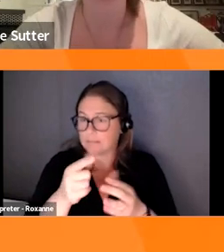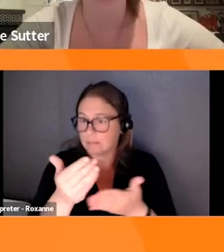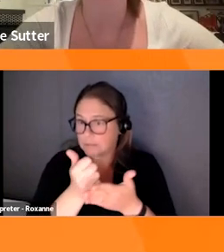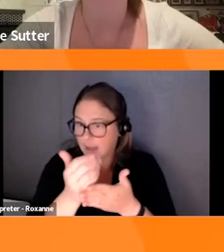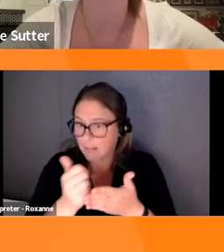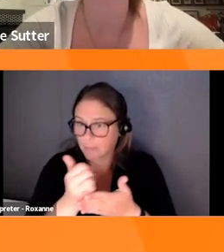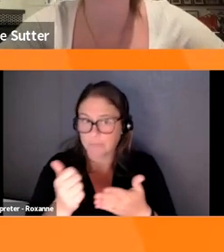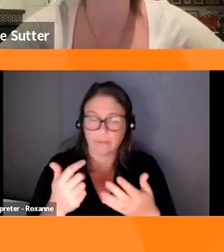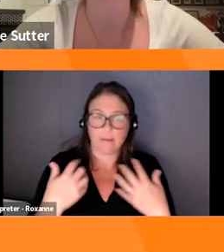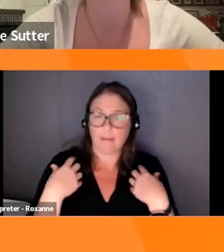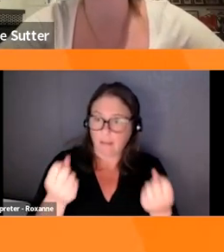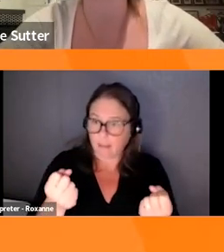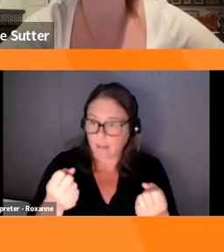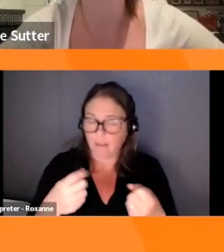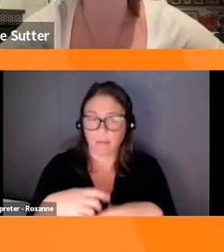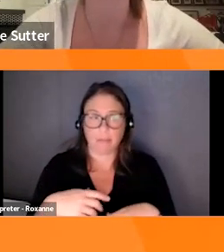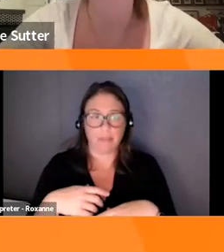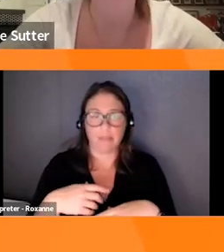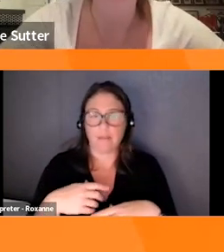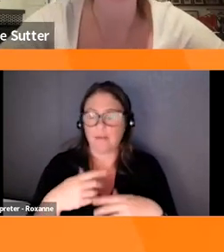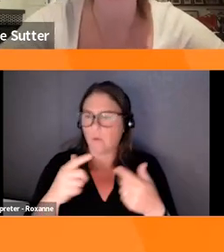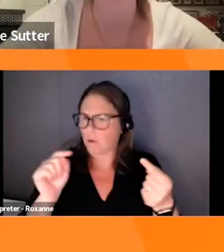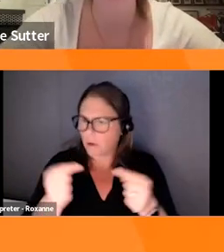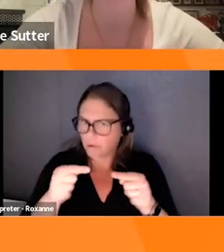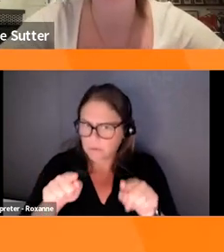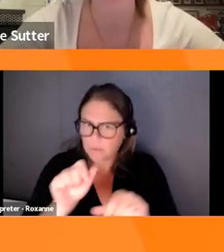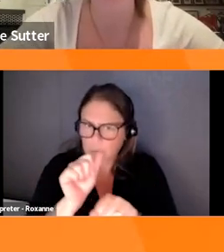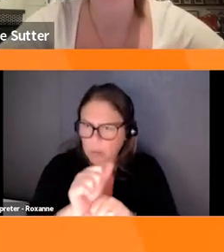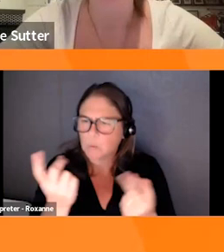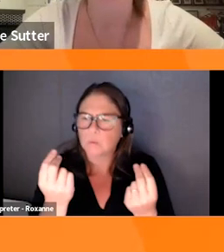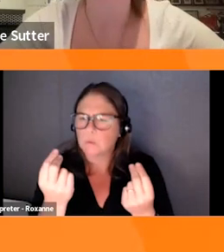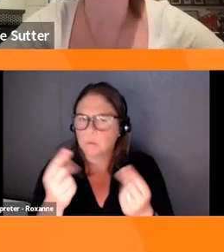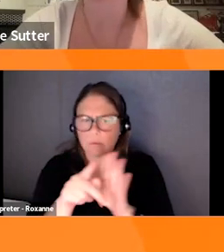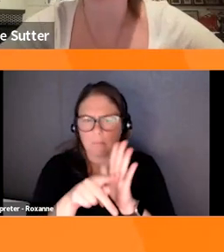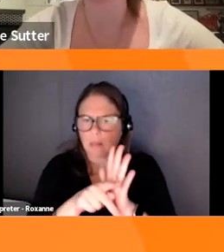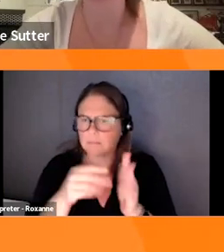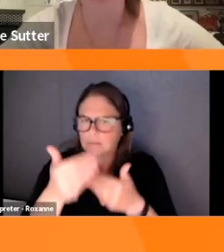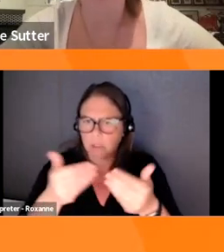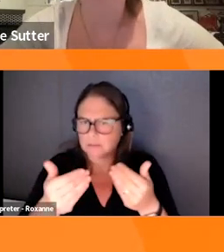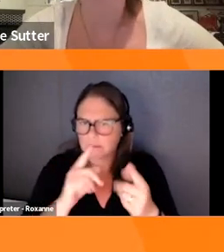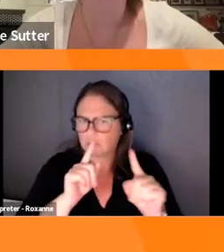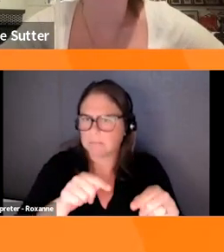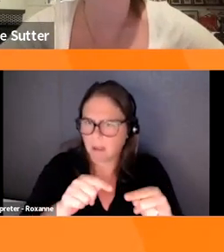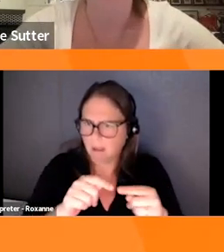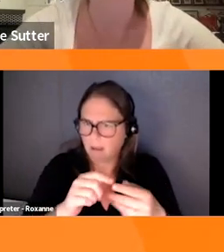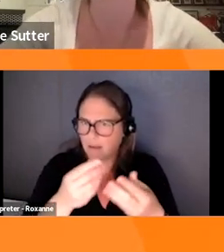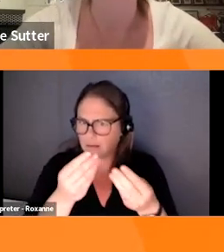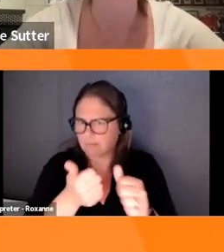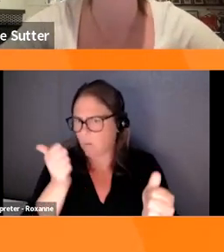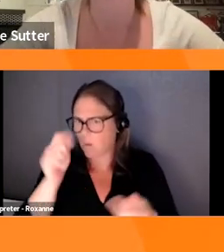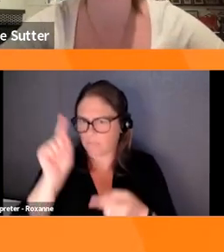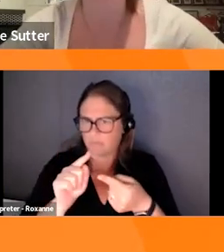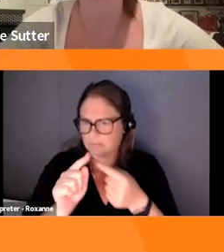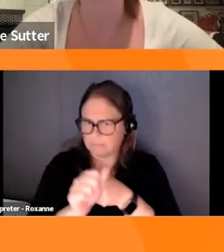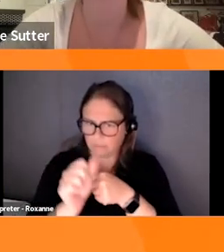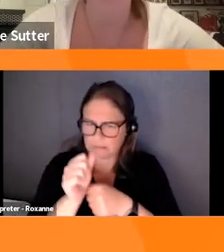well-being. So if you have any workplace injuries or fatalities, employment terms, so making sure if you're